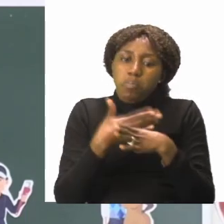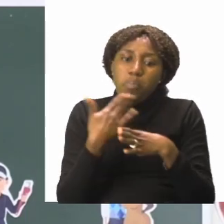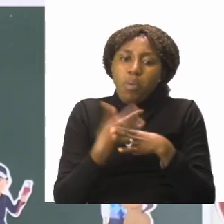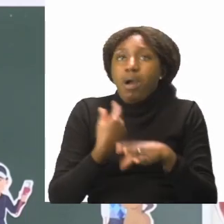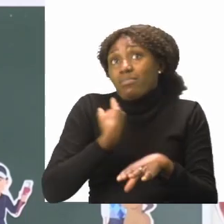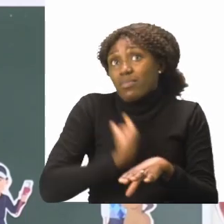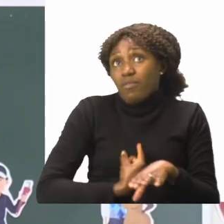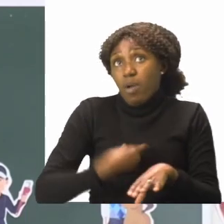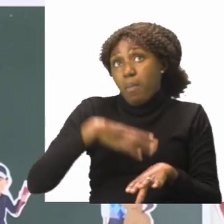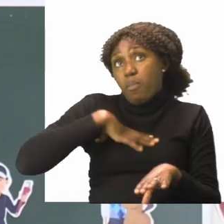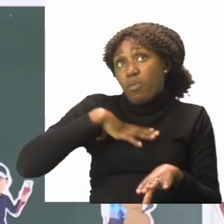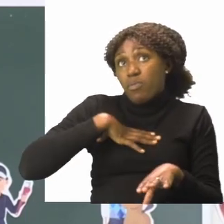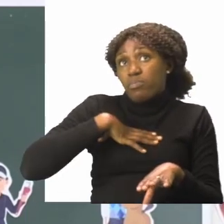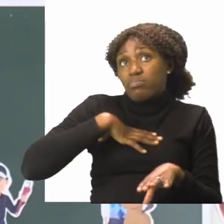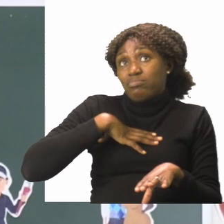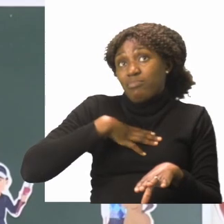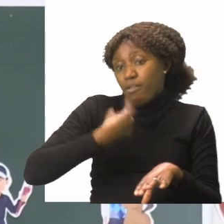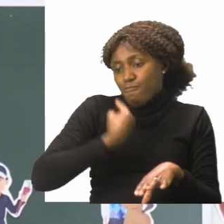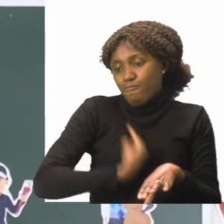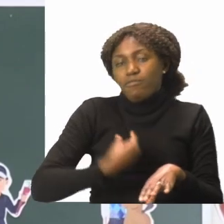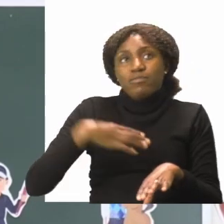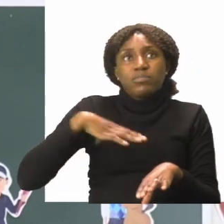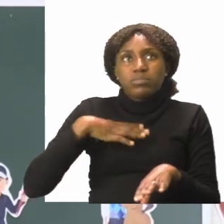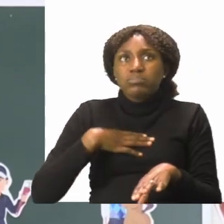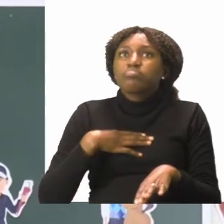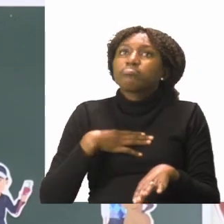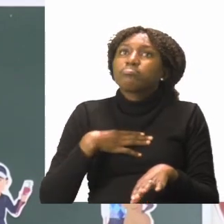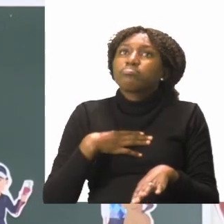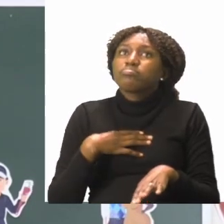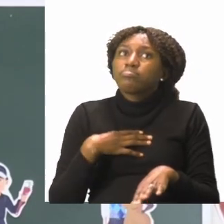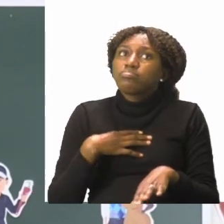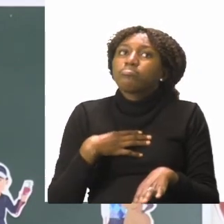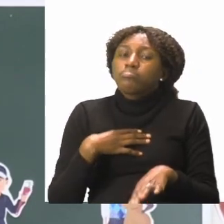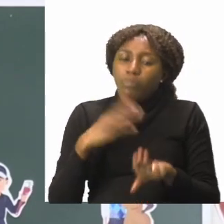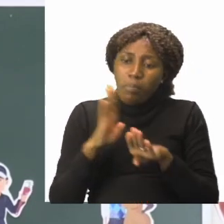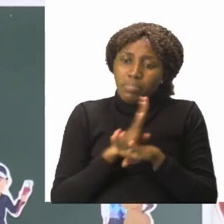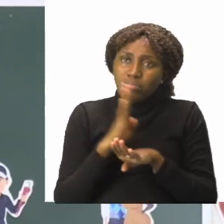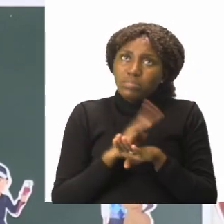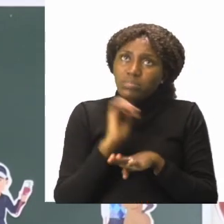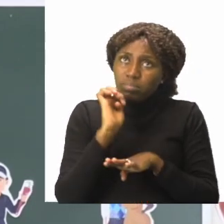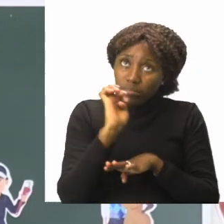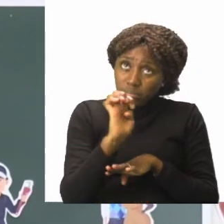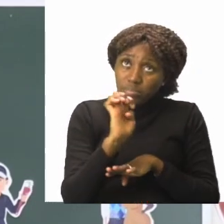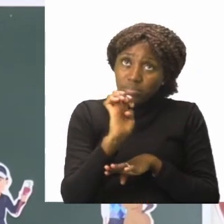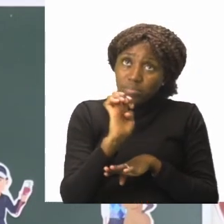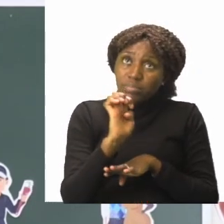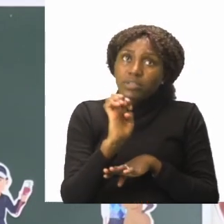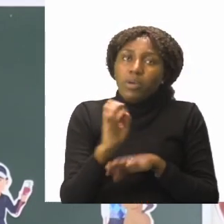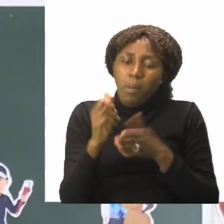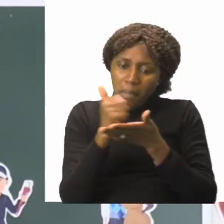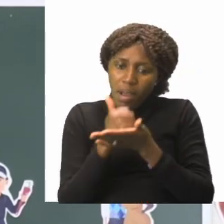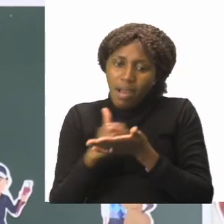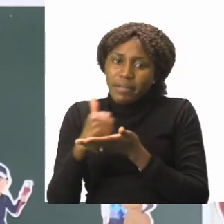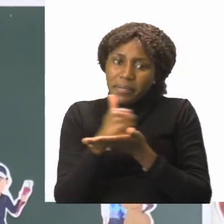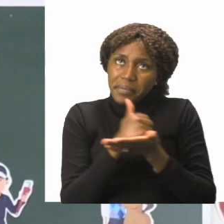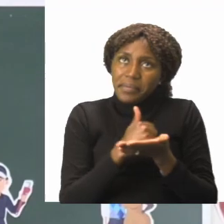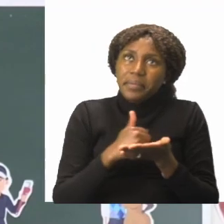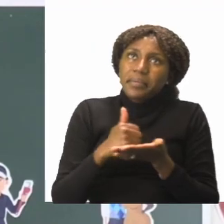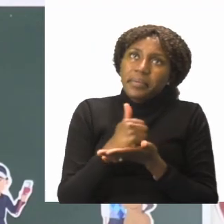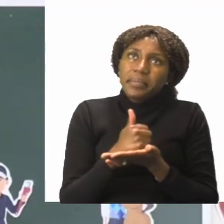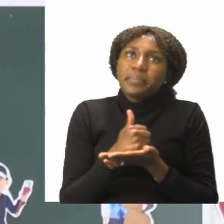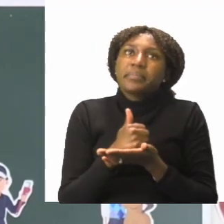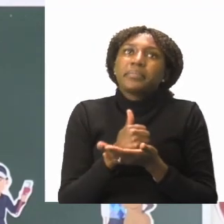employed. That person makes sure that whatever business they're doing, it's all about cleaning.